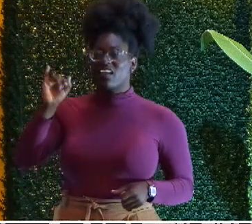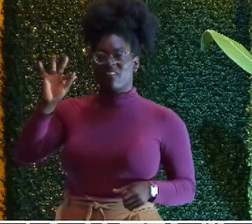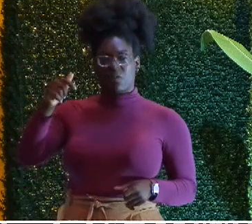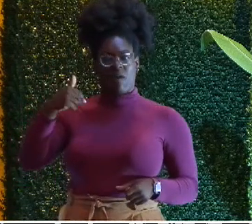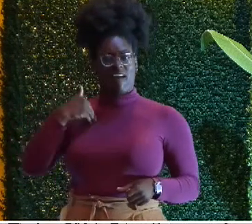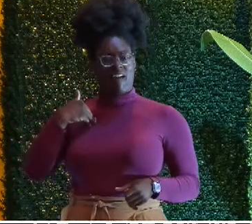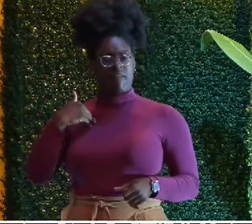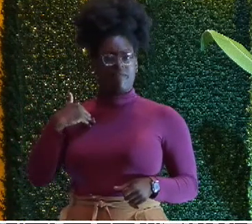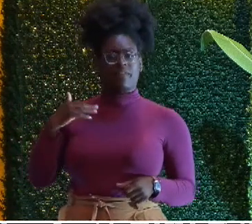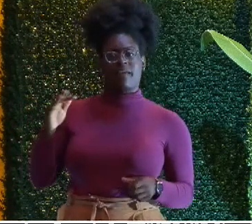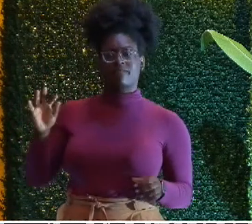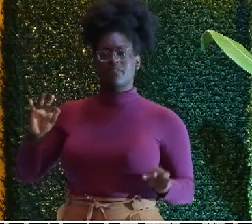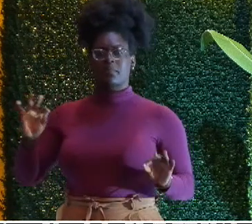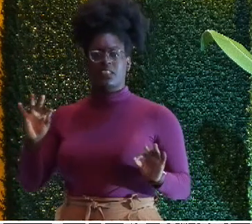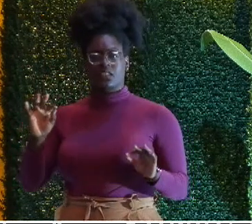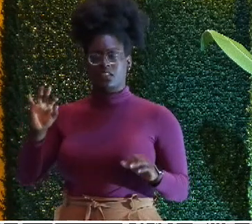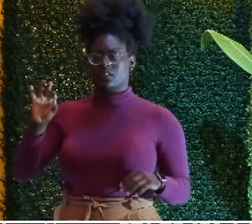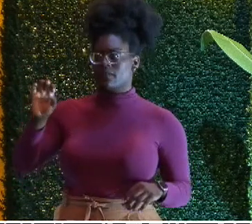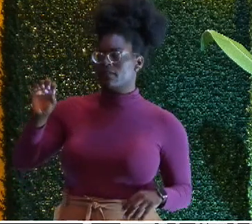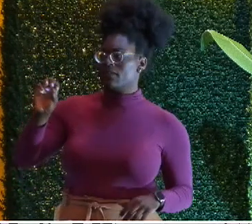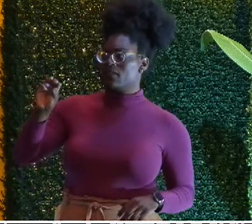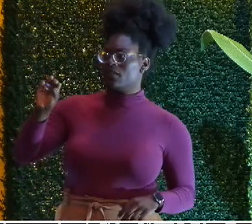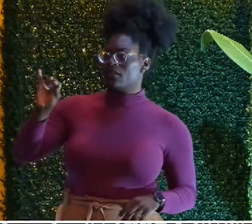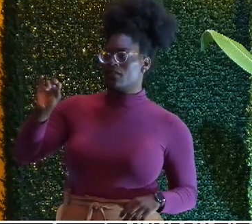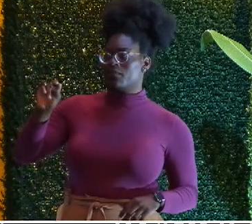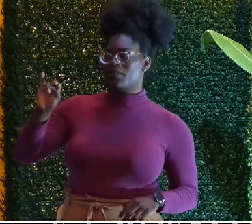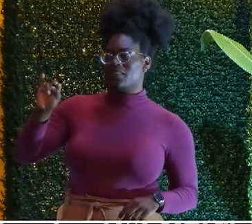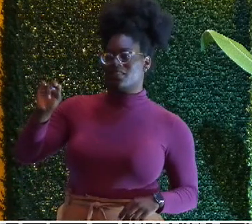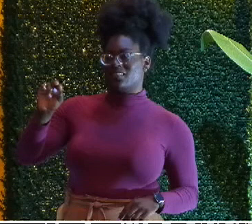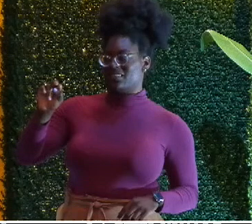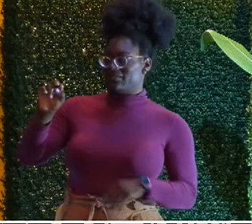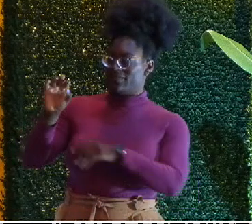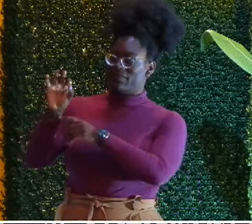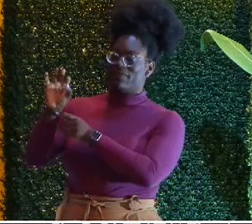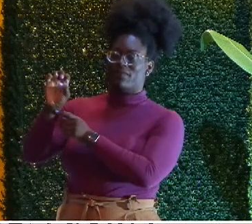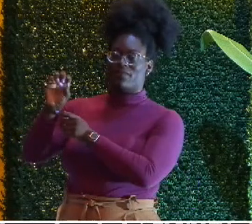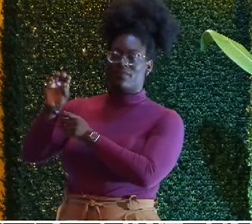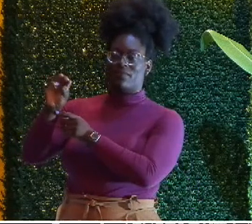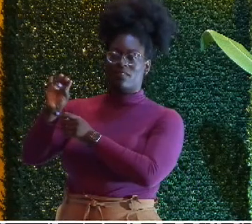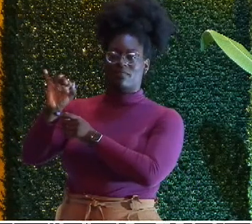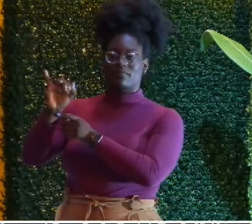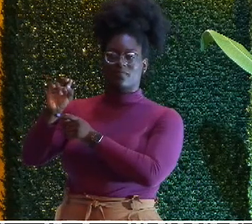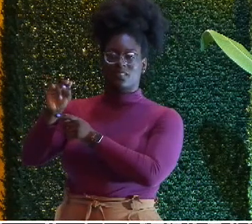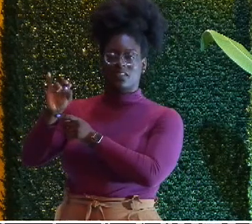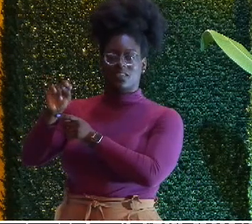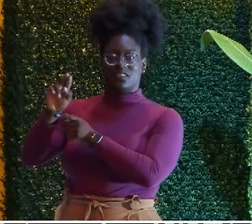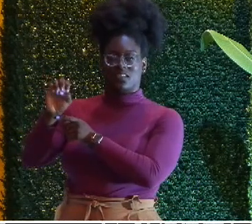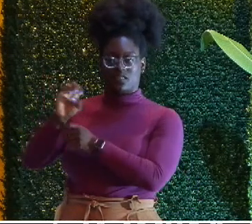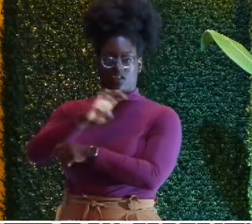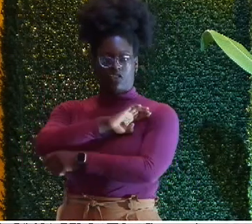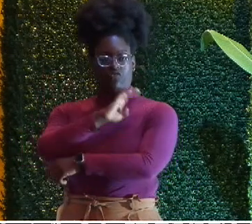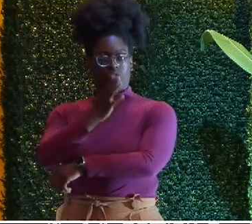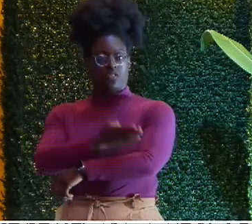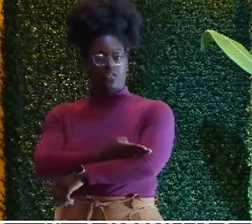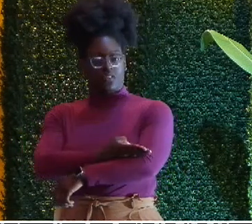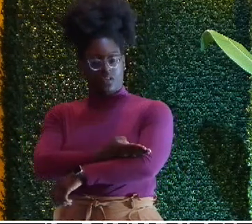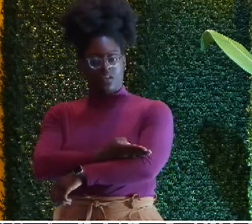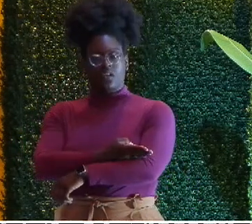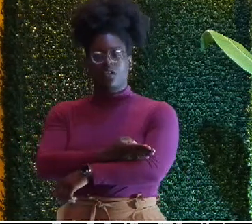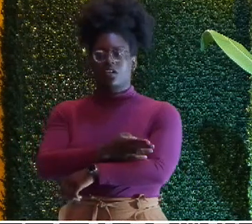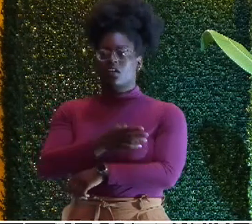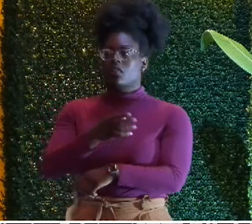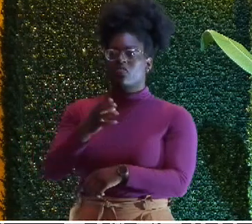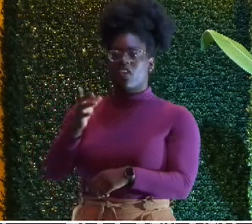it. So just know that we can't just be black